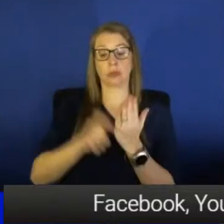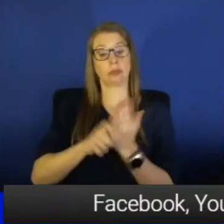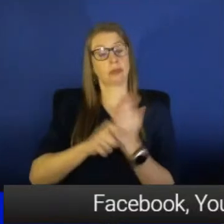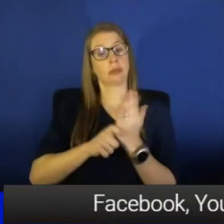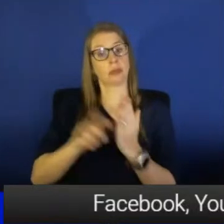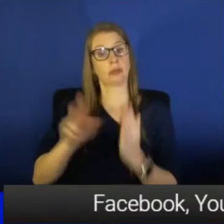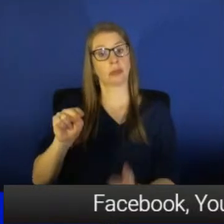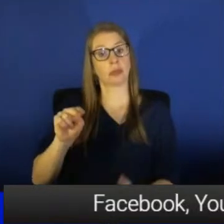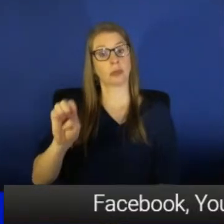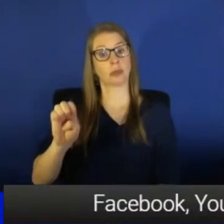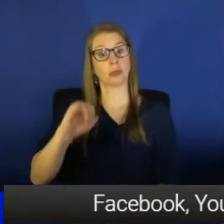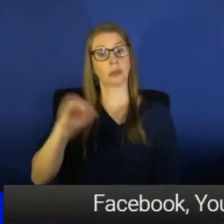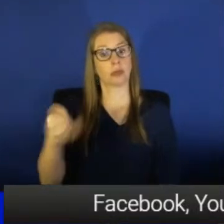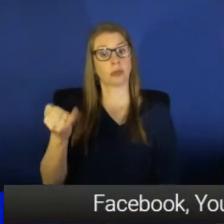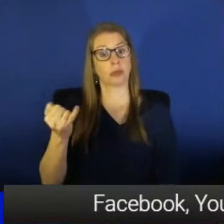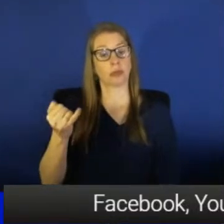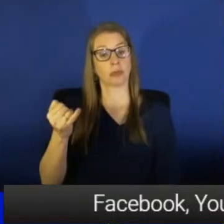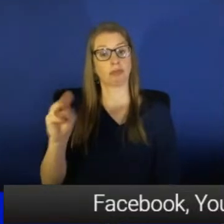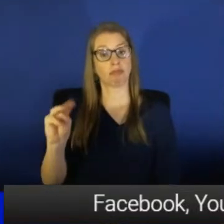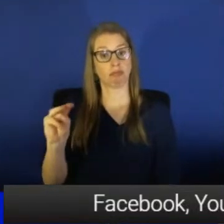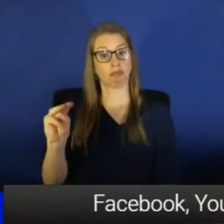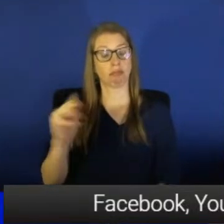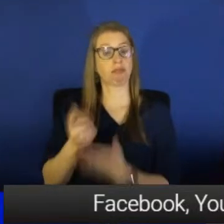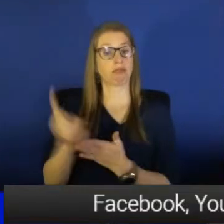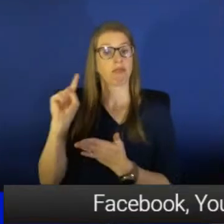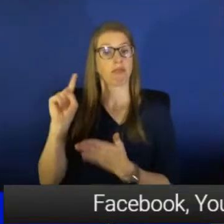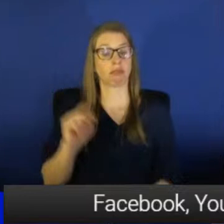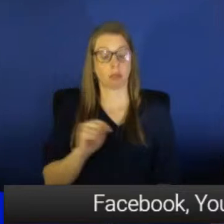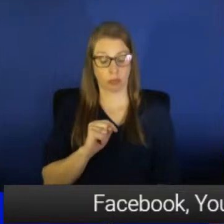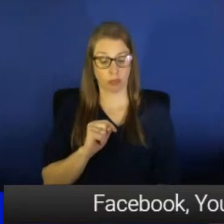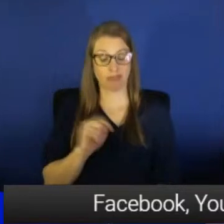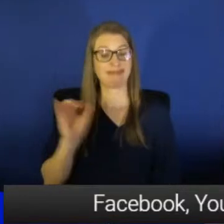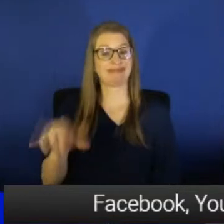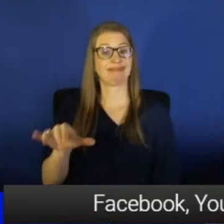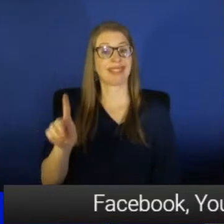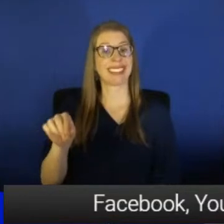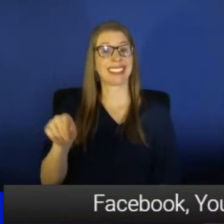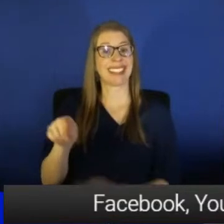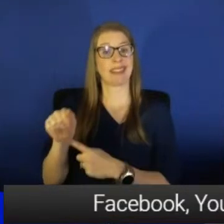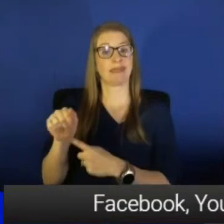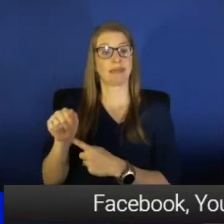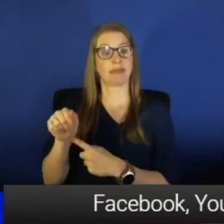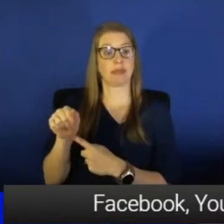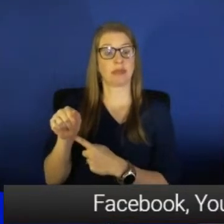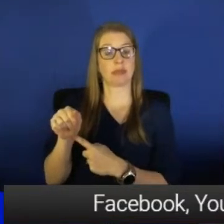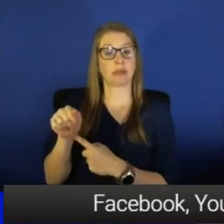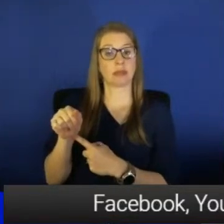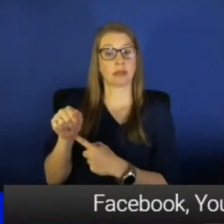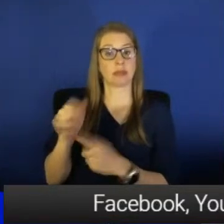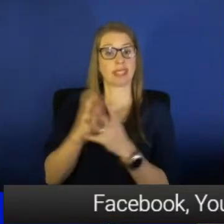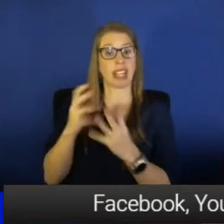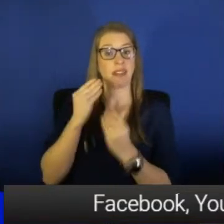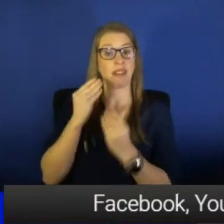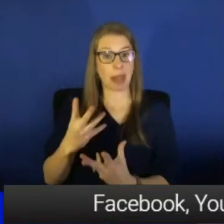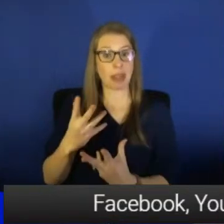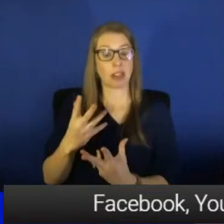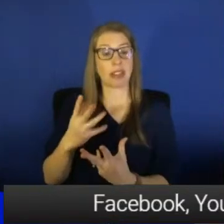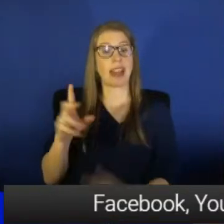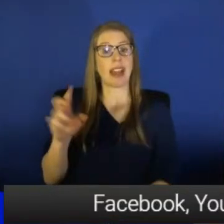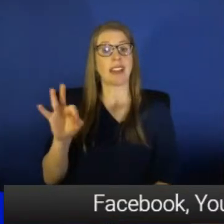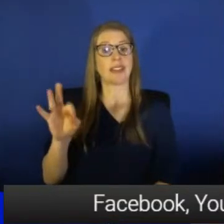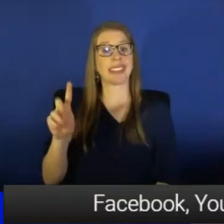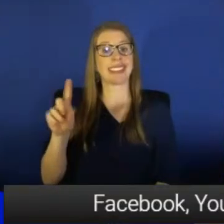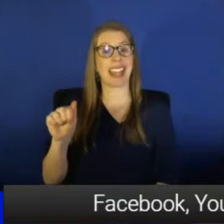Medicine last week, and that is based on that data. That was a lot of the information that the FDA used